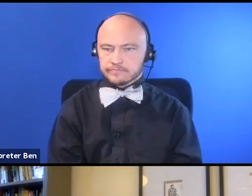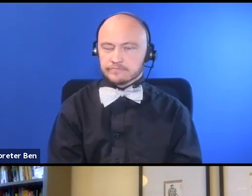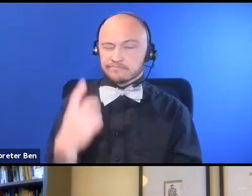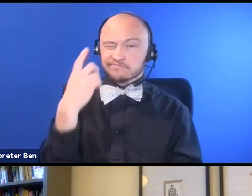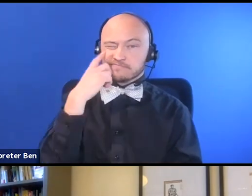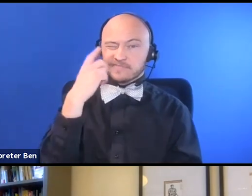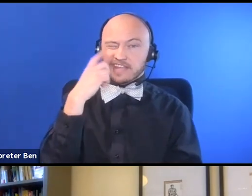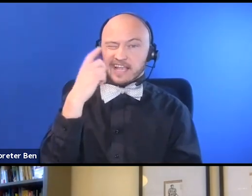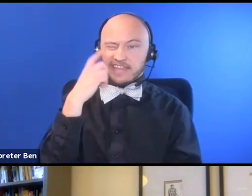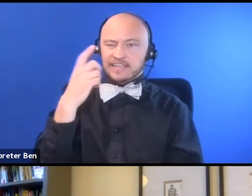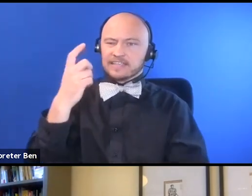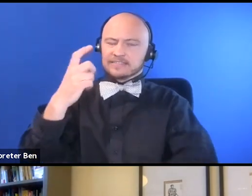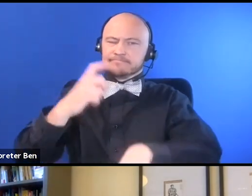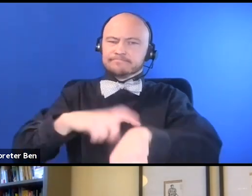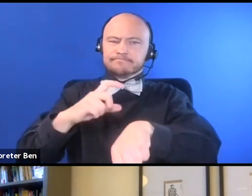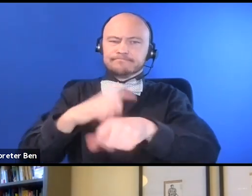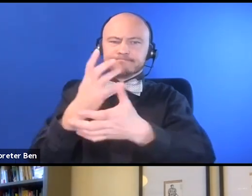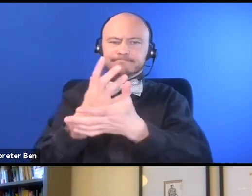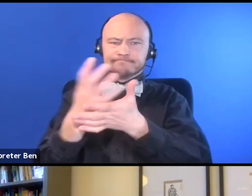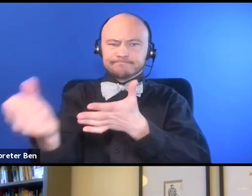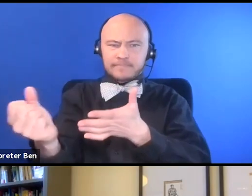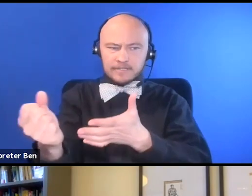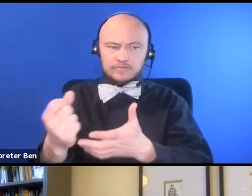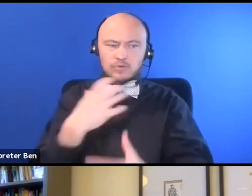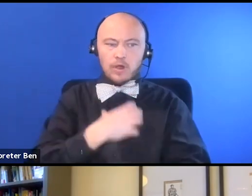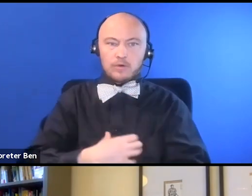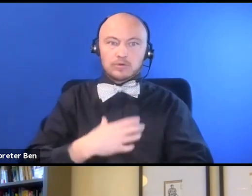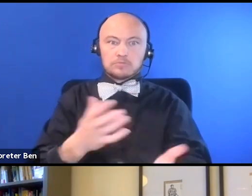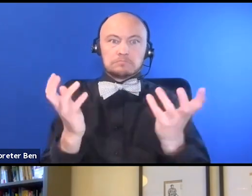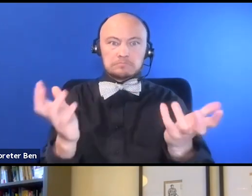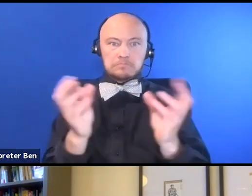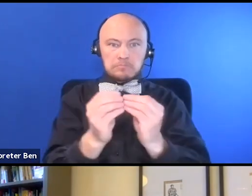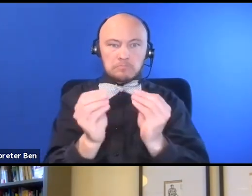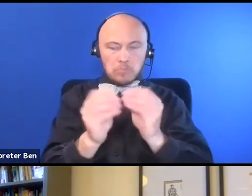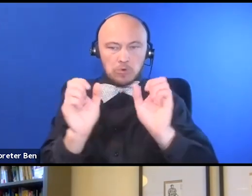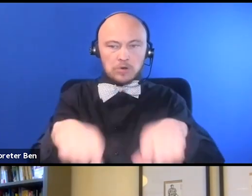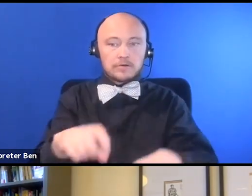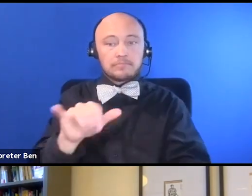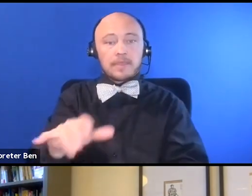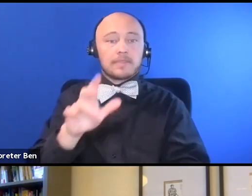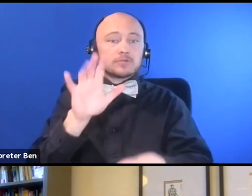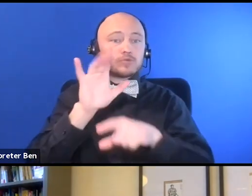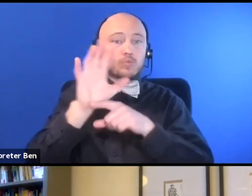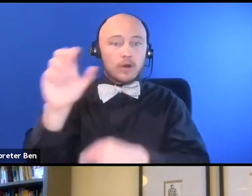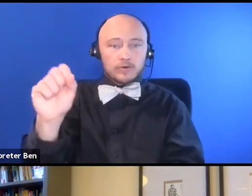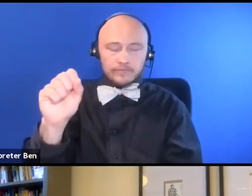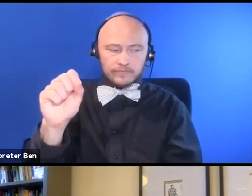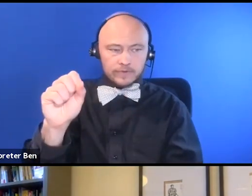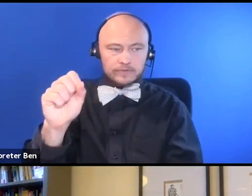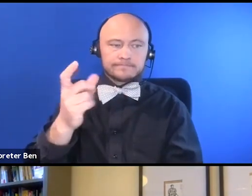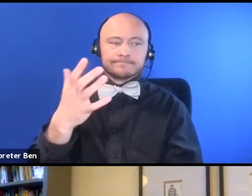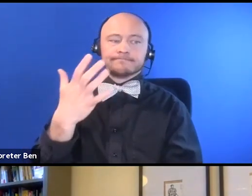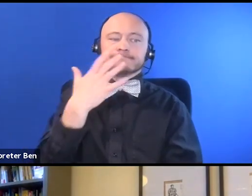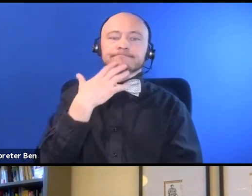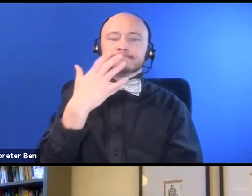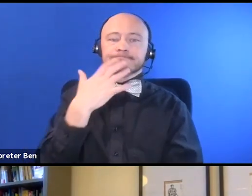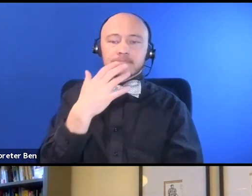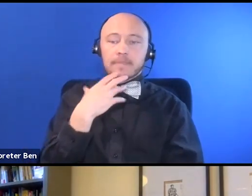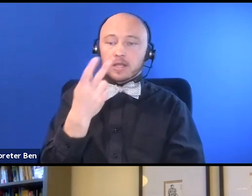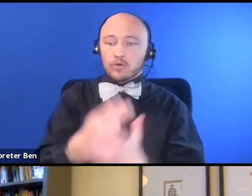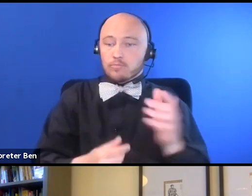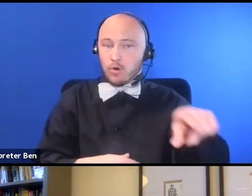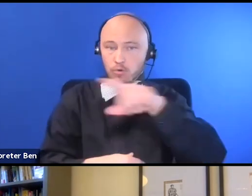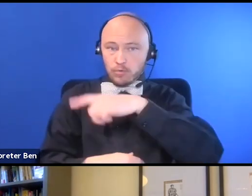you know, the end of our time. I wish we could talk more, but this was so wonderful. Thank you both for your